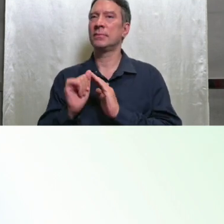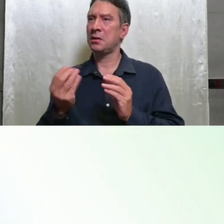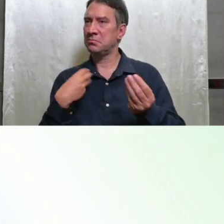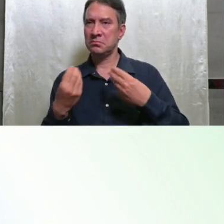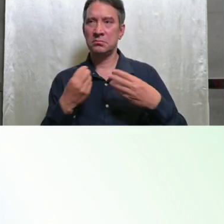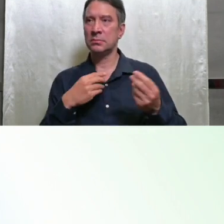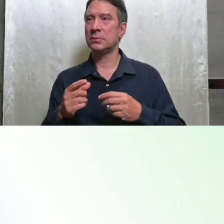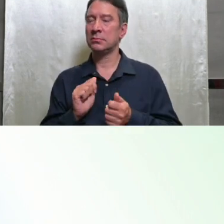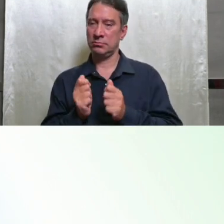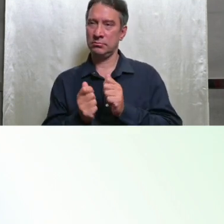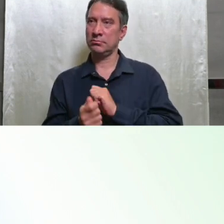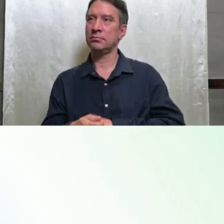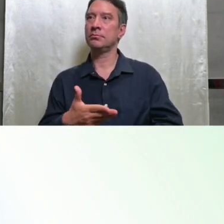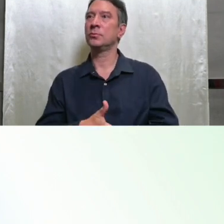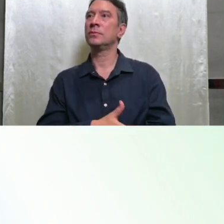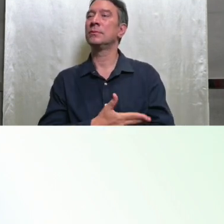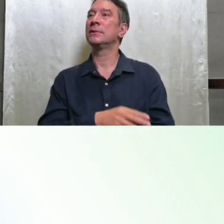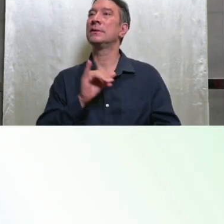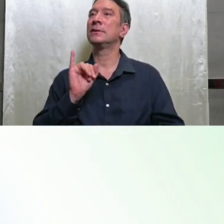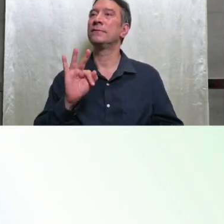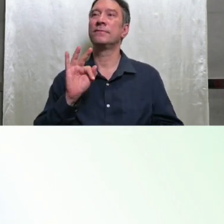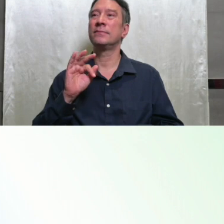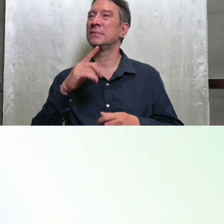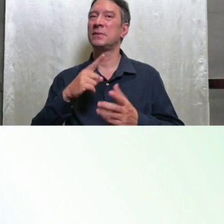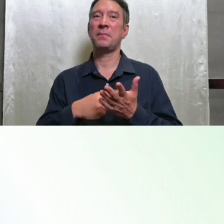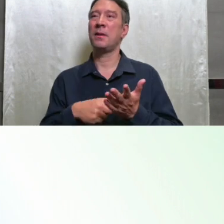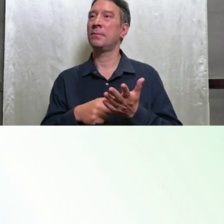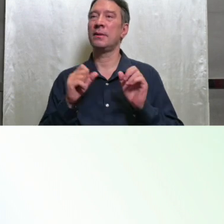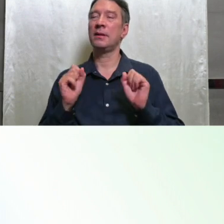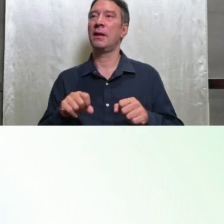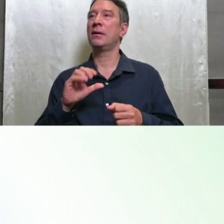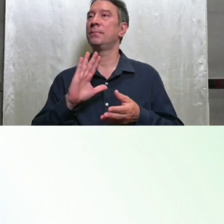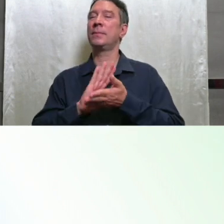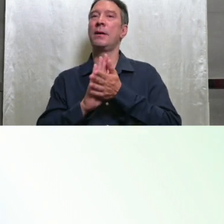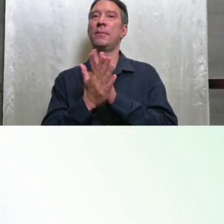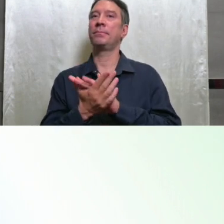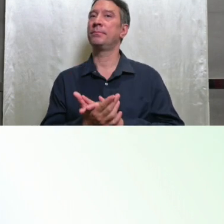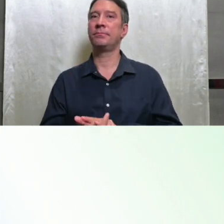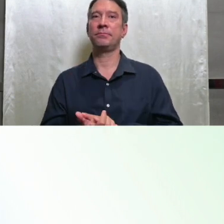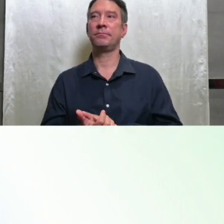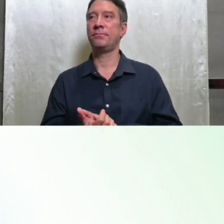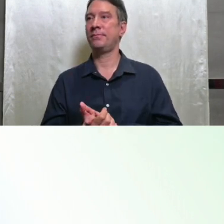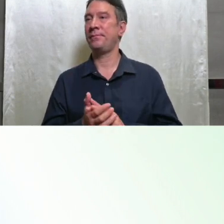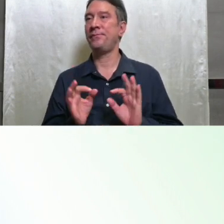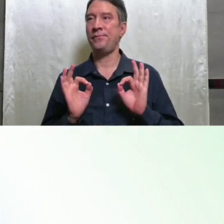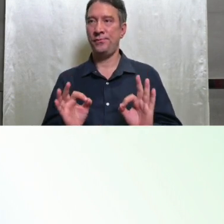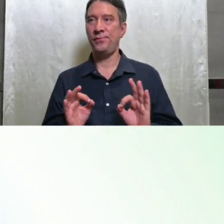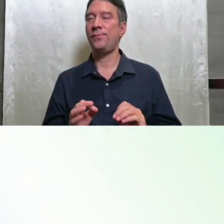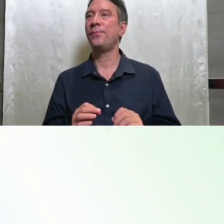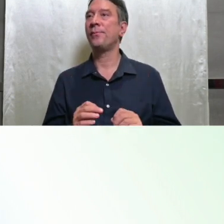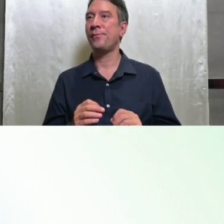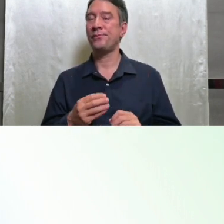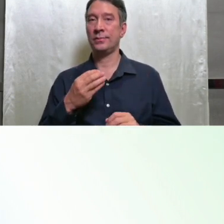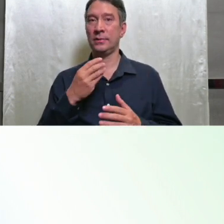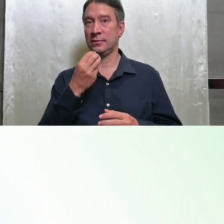these courses and aligned them into the job paths or the job roles that I mentioned earlier. So when I